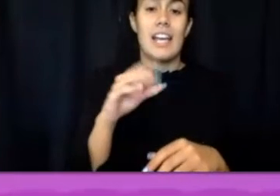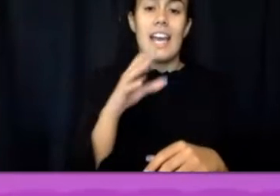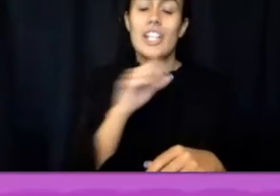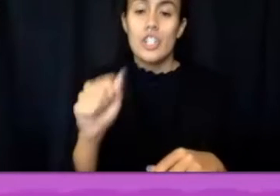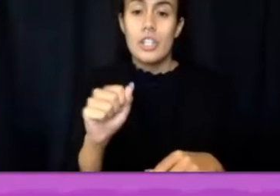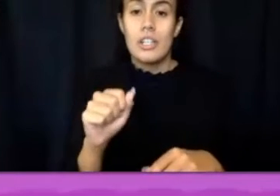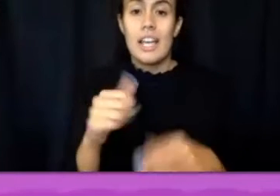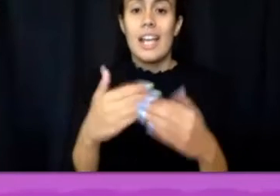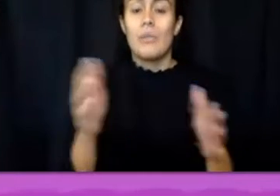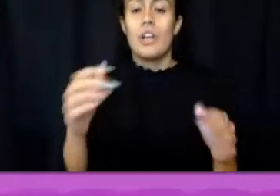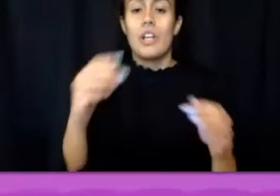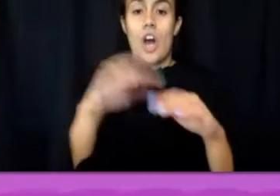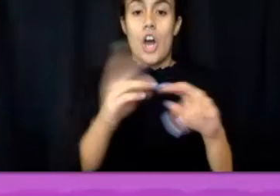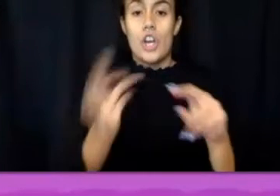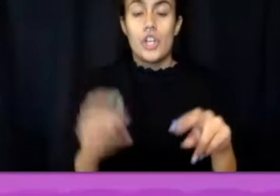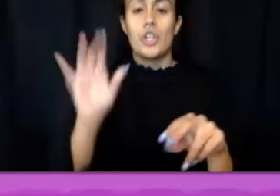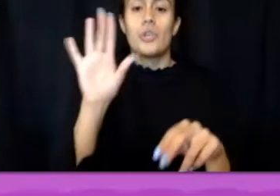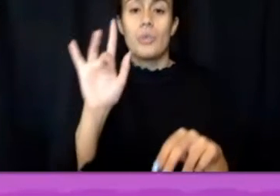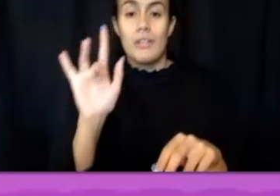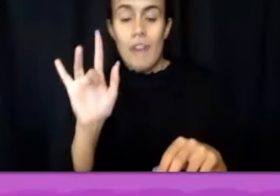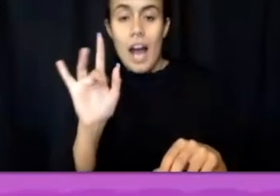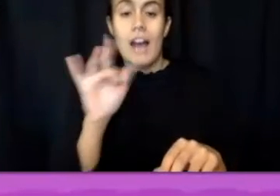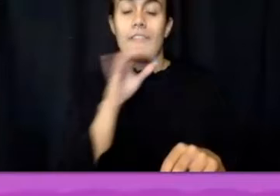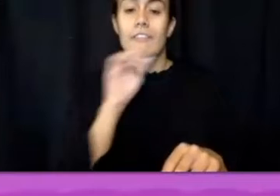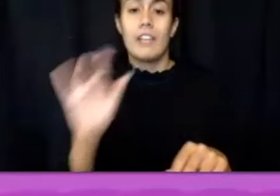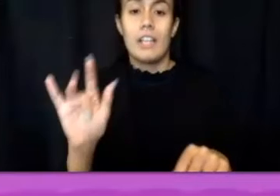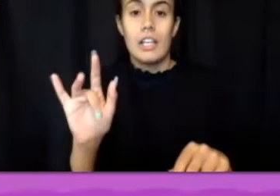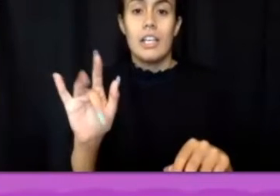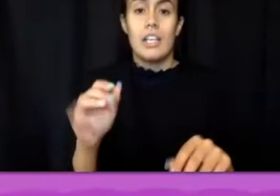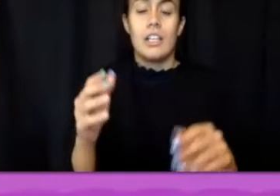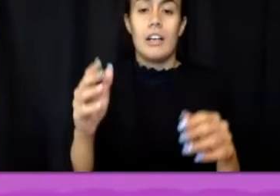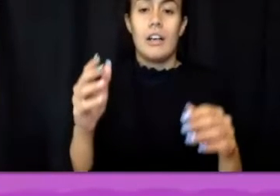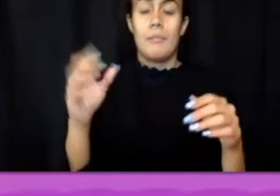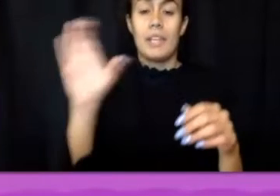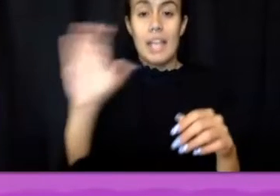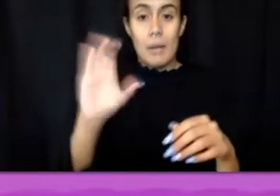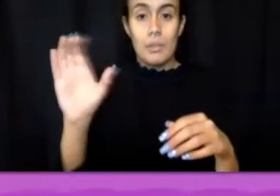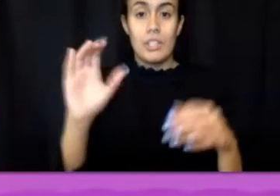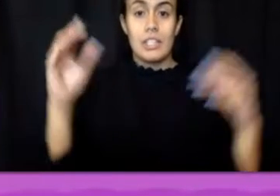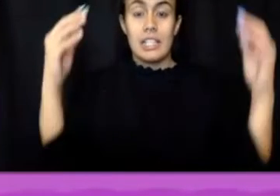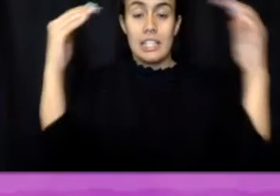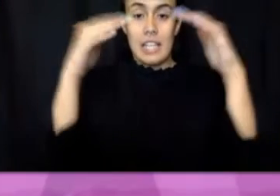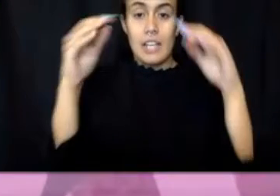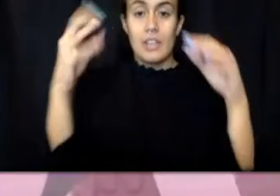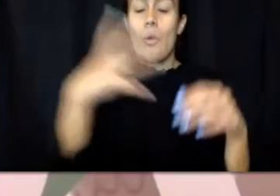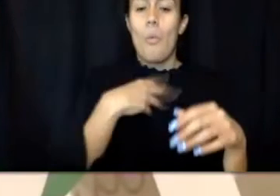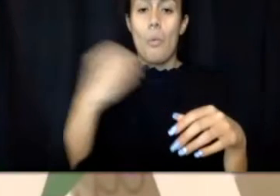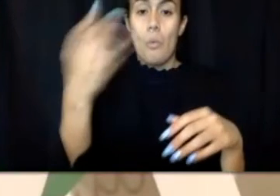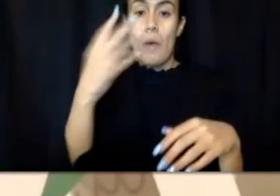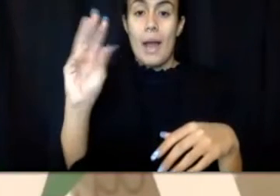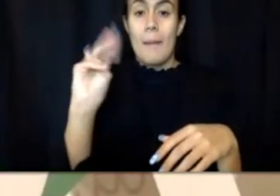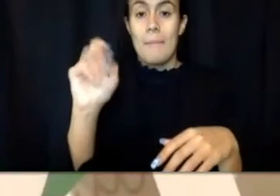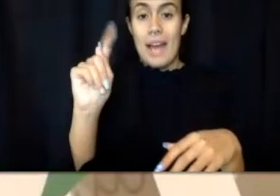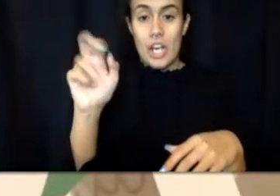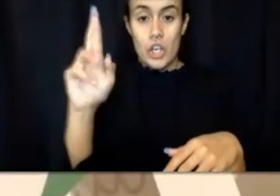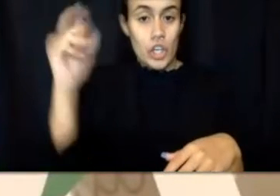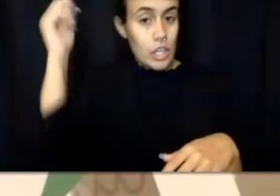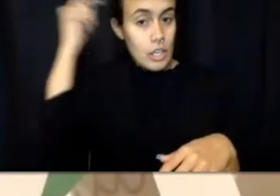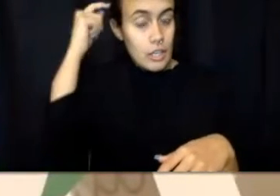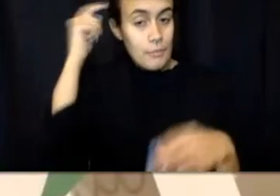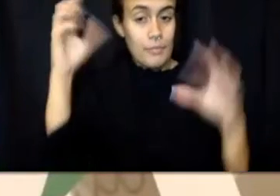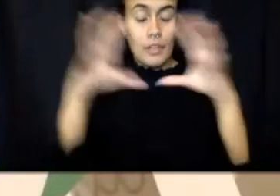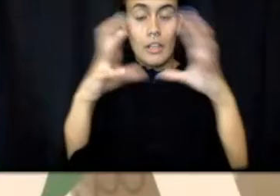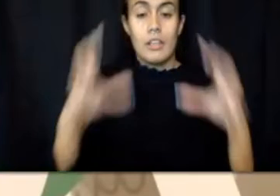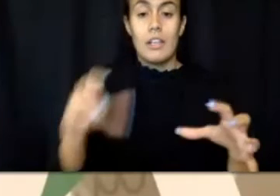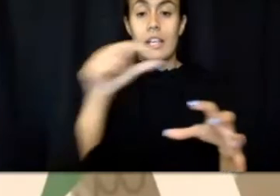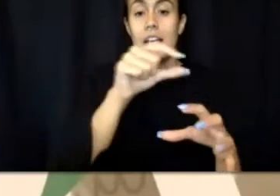younger than 25, cannabinoid receptors are more concentrated in the white matter than in people over 25. The